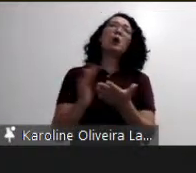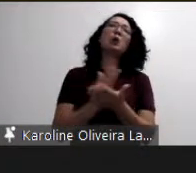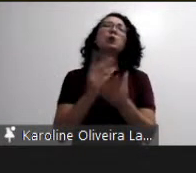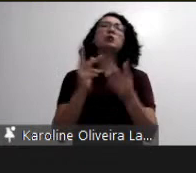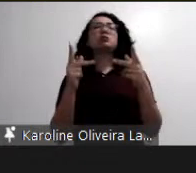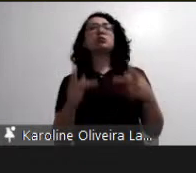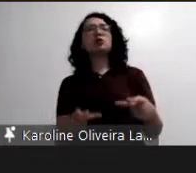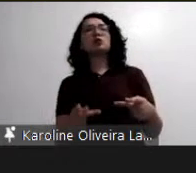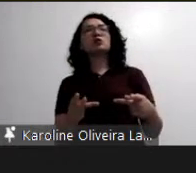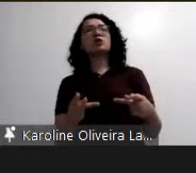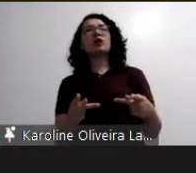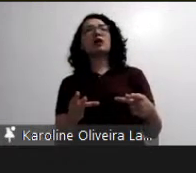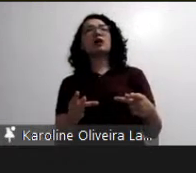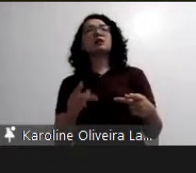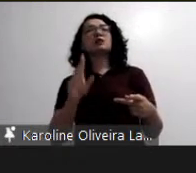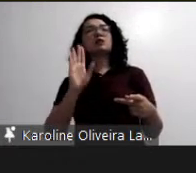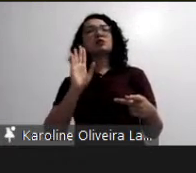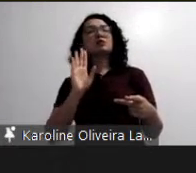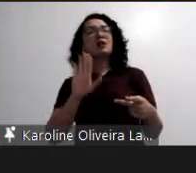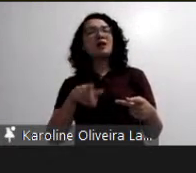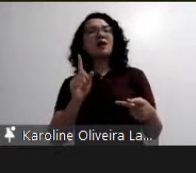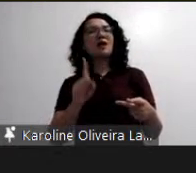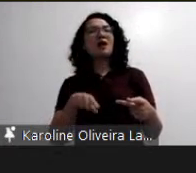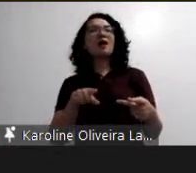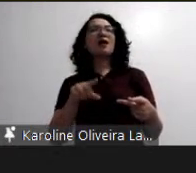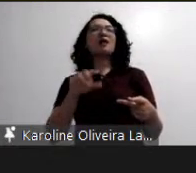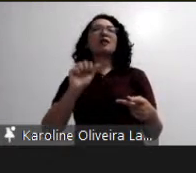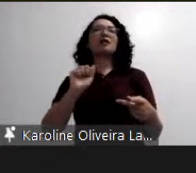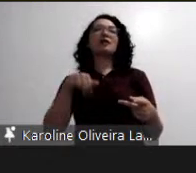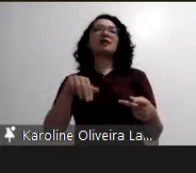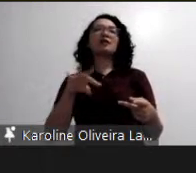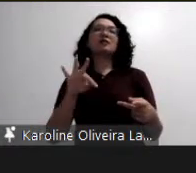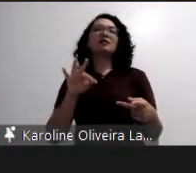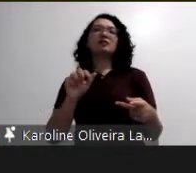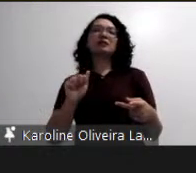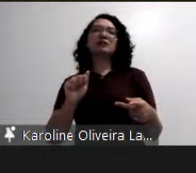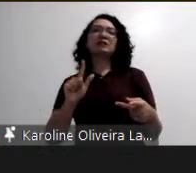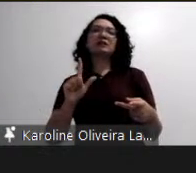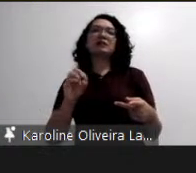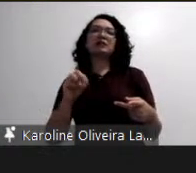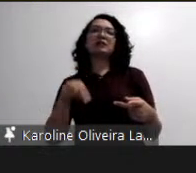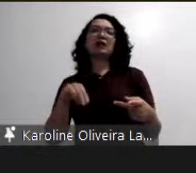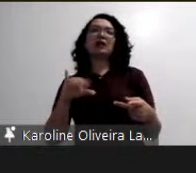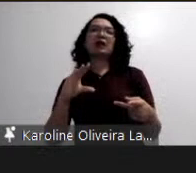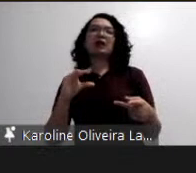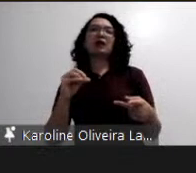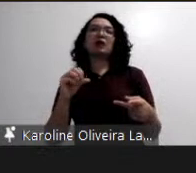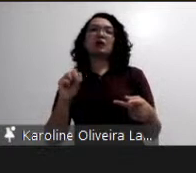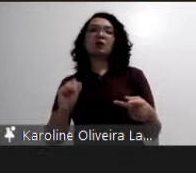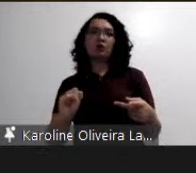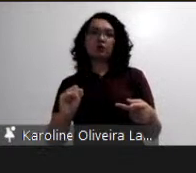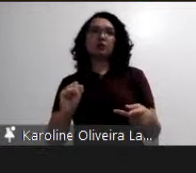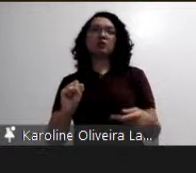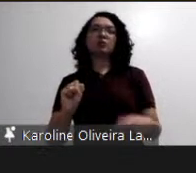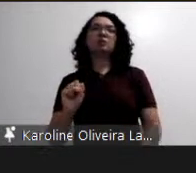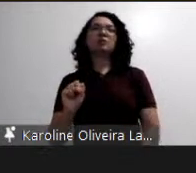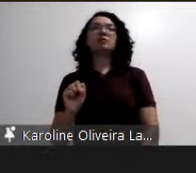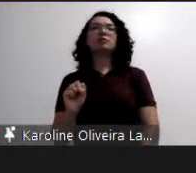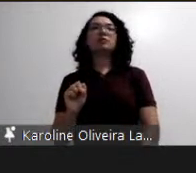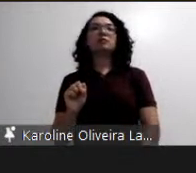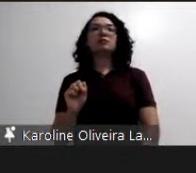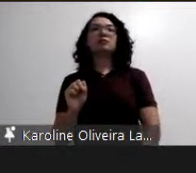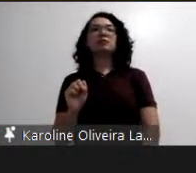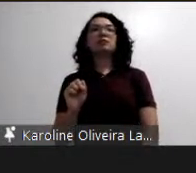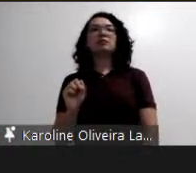Now, the shift occurred in the mid-century. Before that, this is the center of town, Church Square, where initially the church